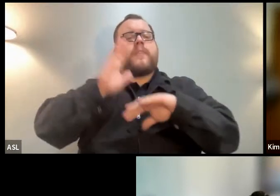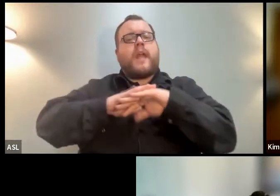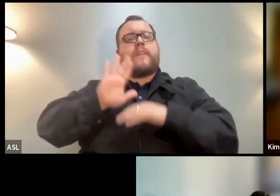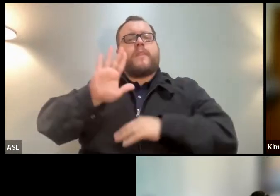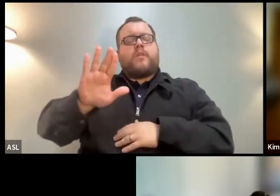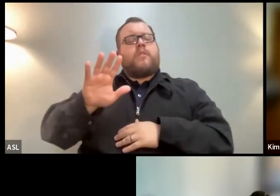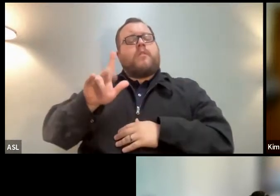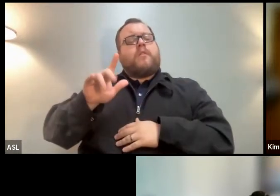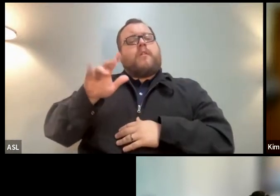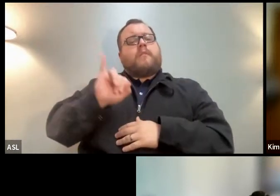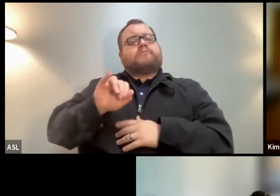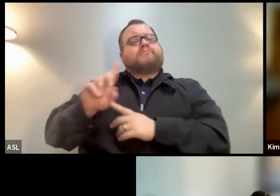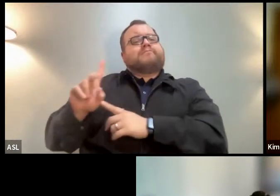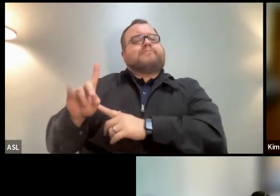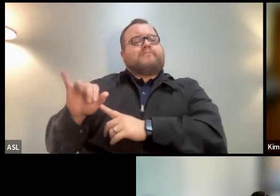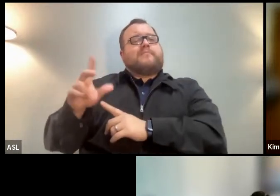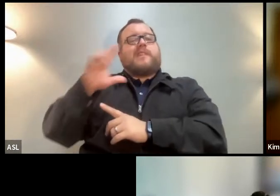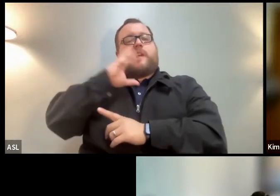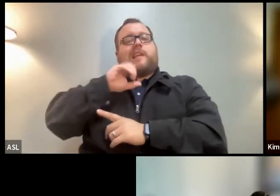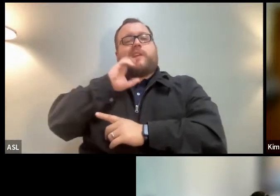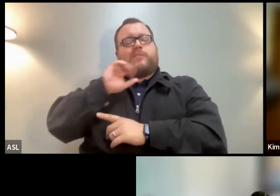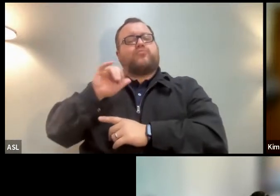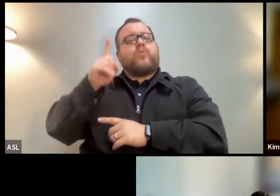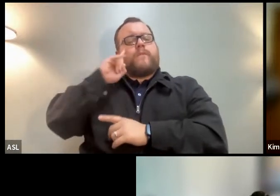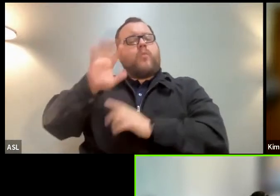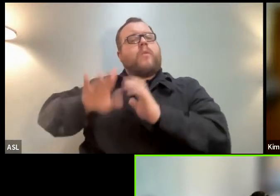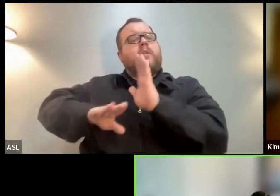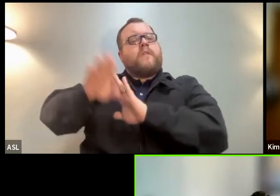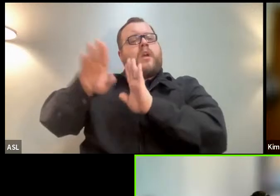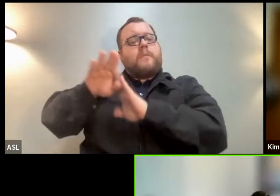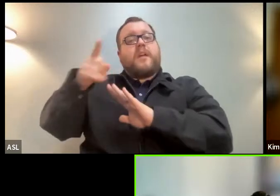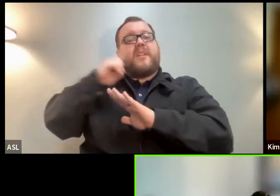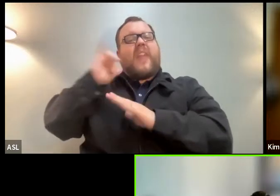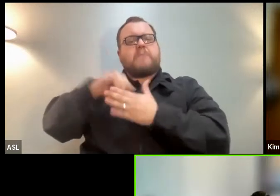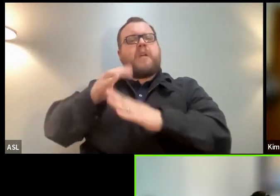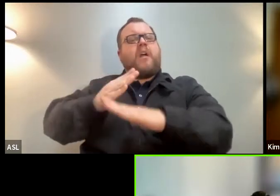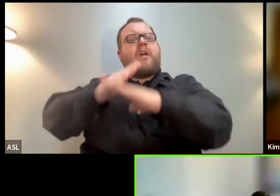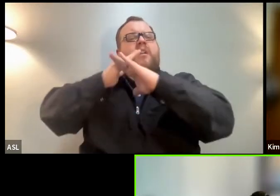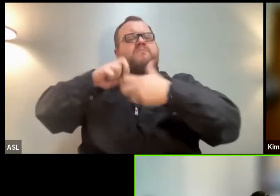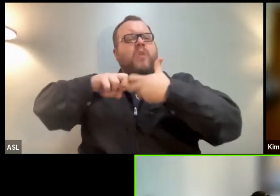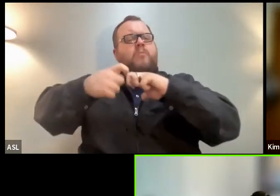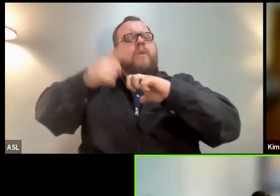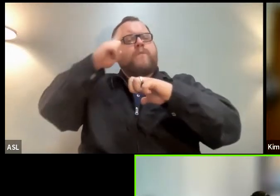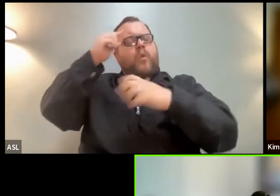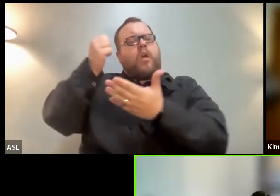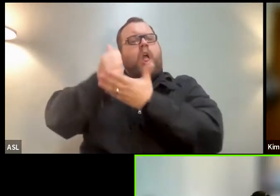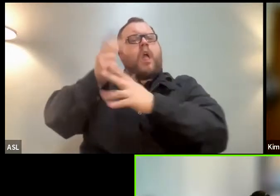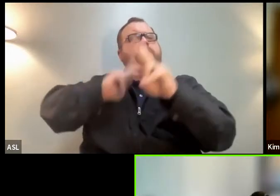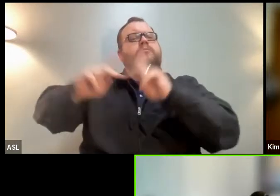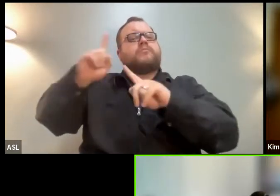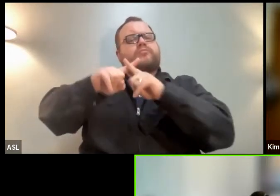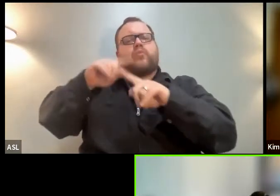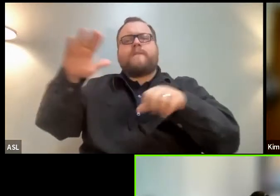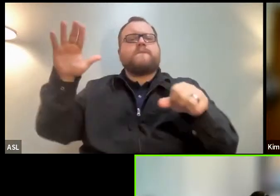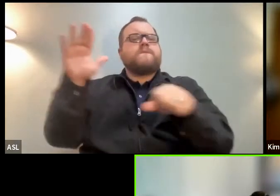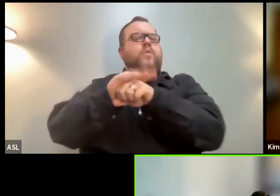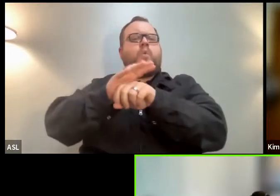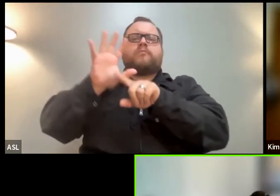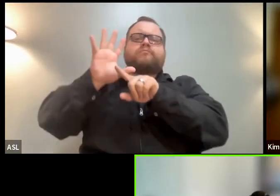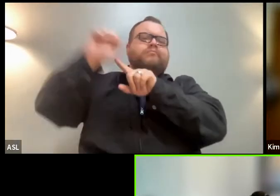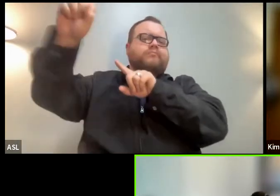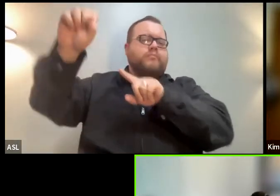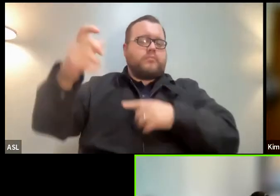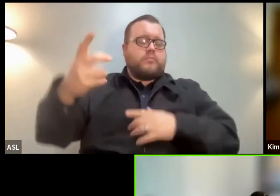be a barrier to helping individuals reaching full potential. Yeah, absolutely. That's really what I'm talking about,